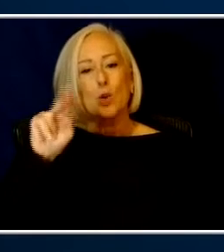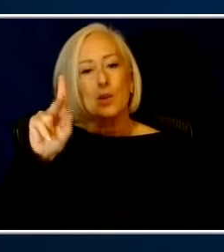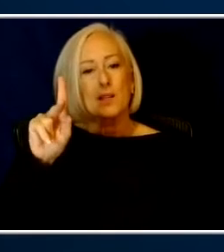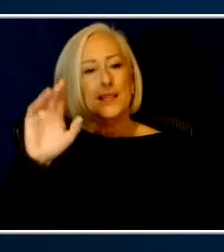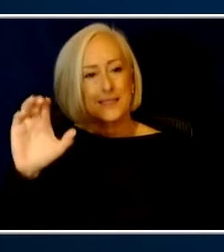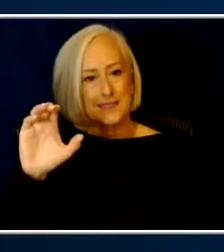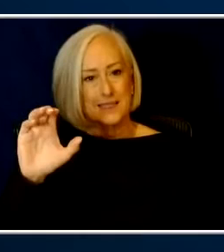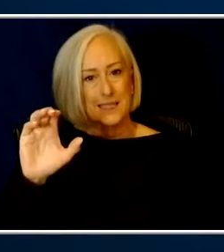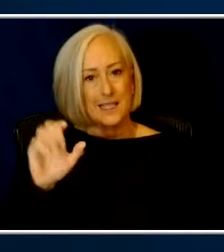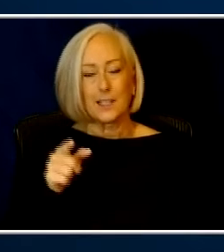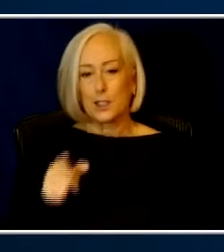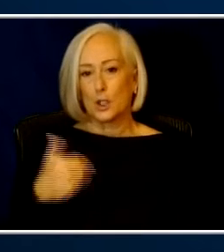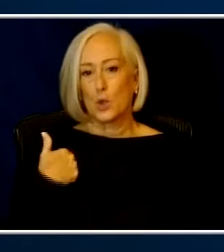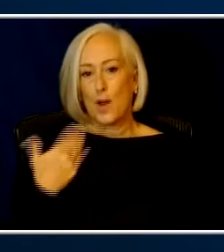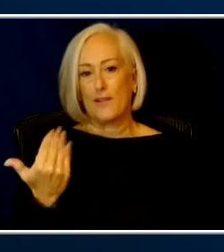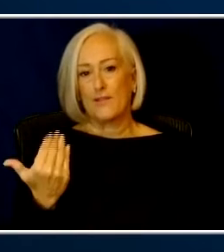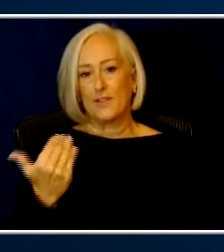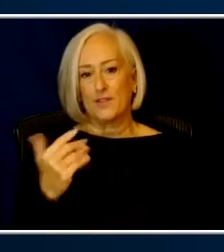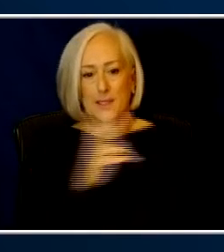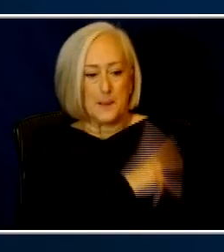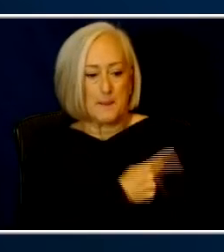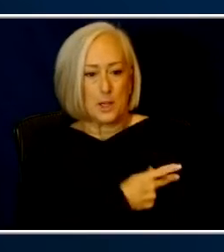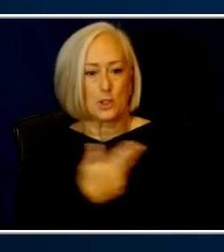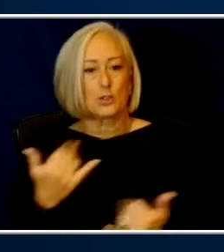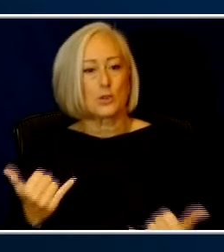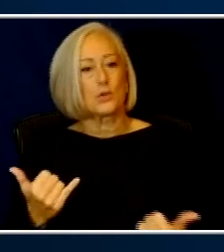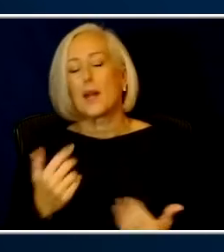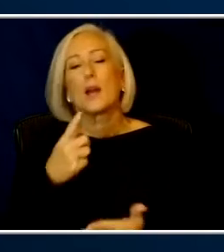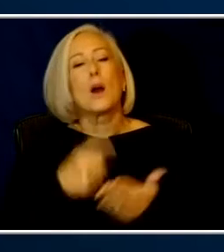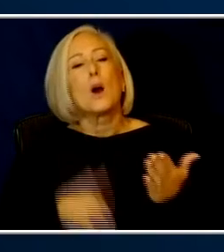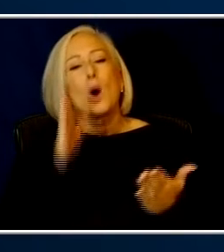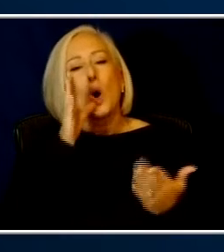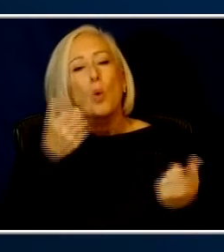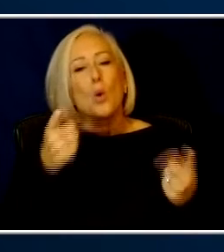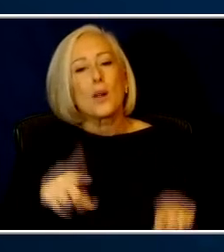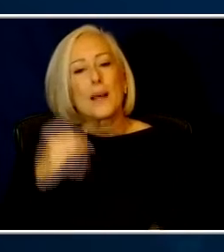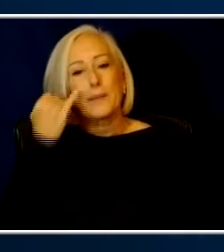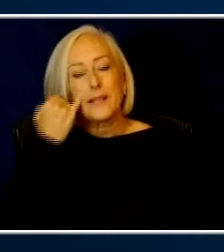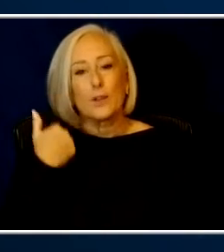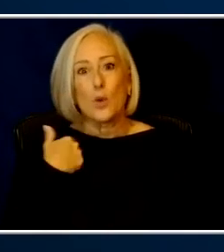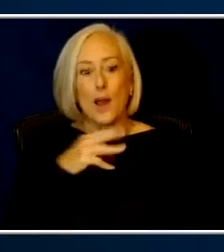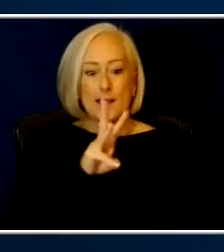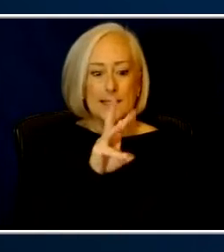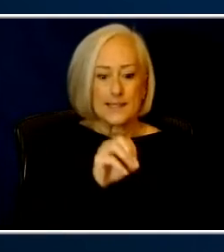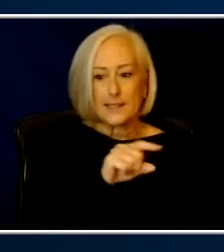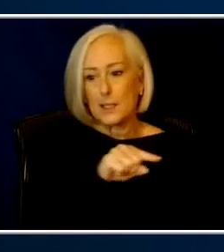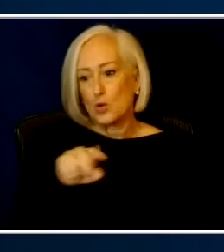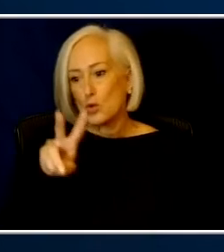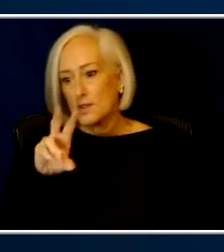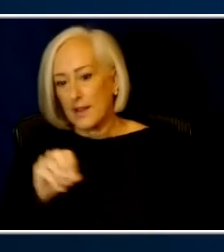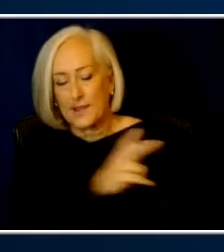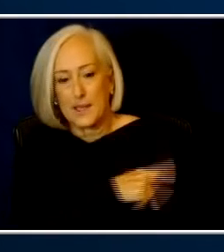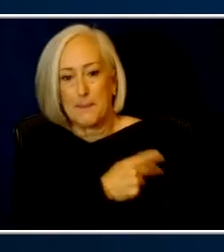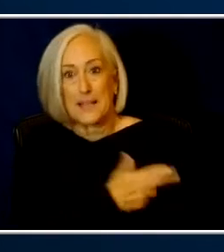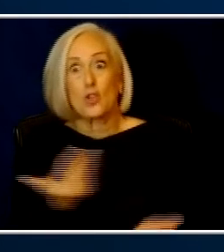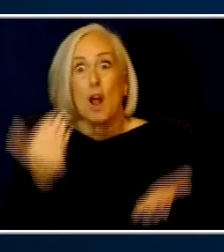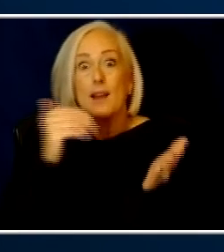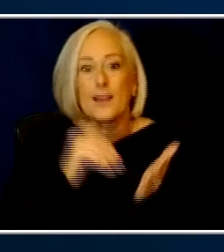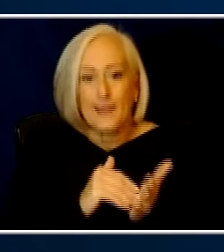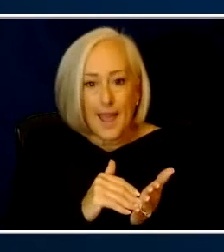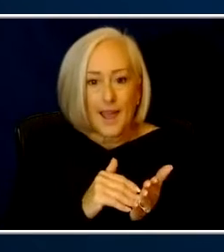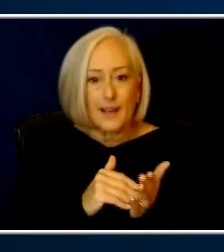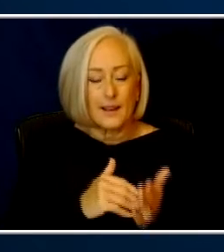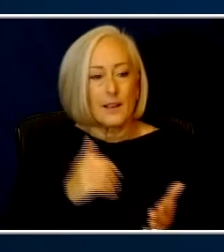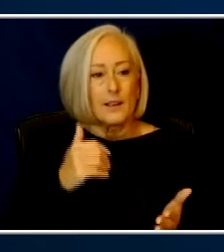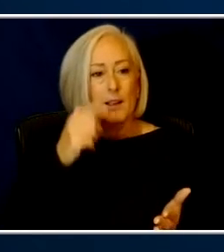patients today, and what would happen if you had 60 or 70 patients again? I mean, at one point you guys got up to 100 COVID patients like